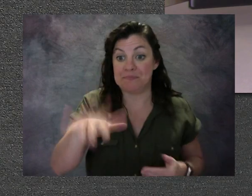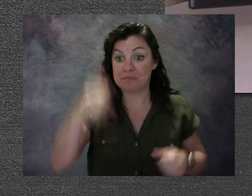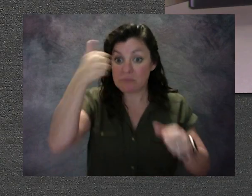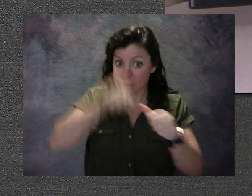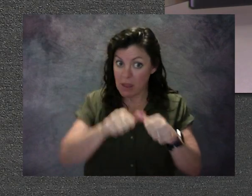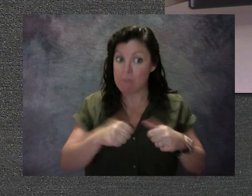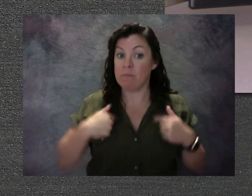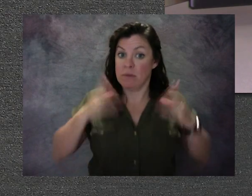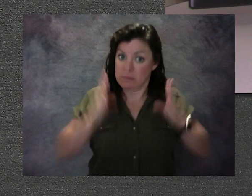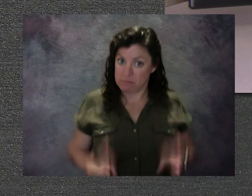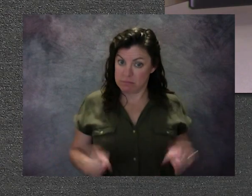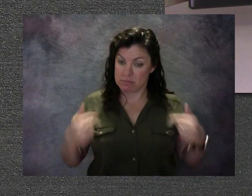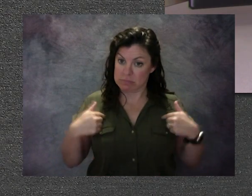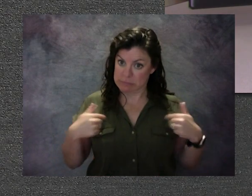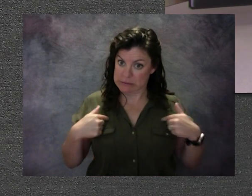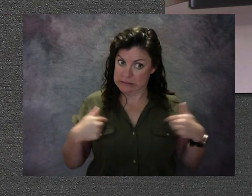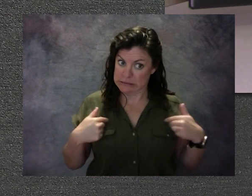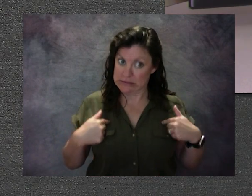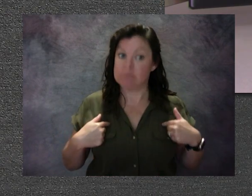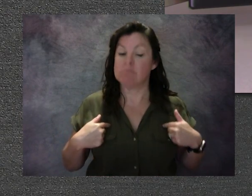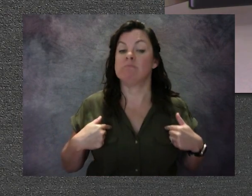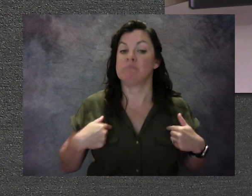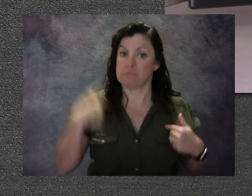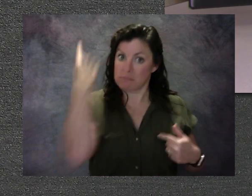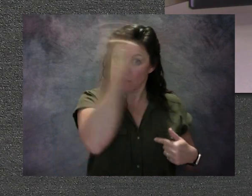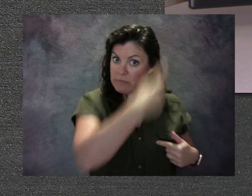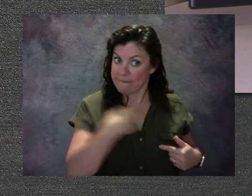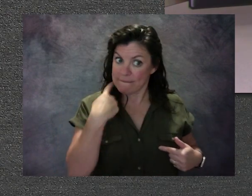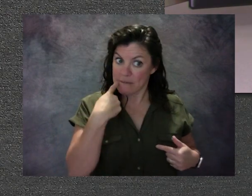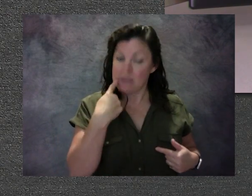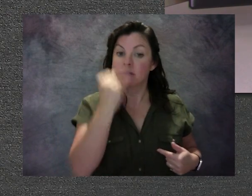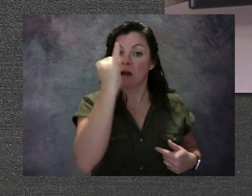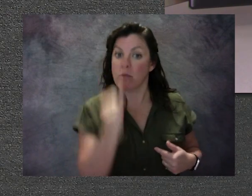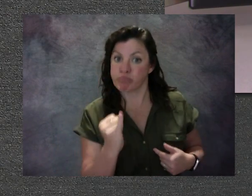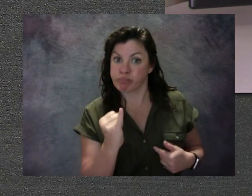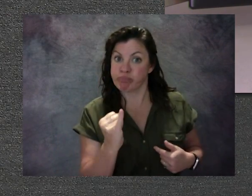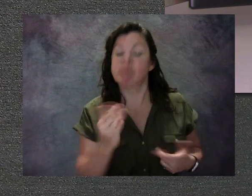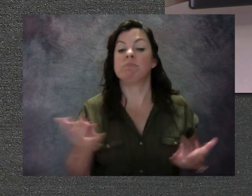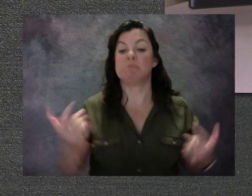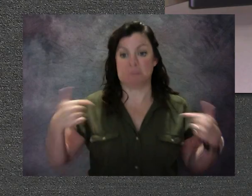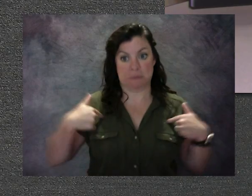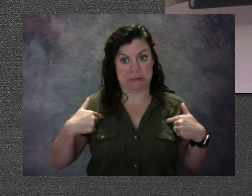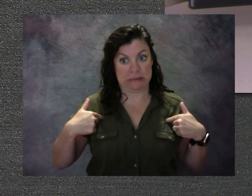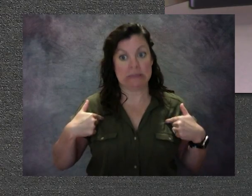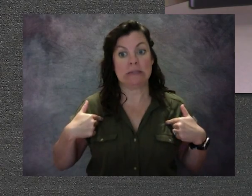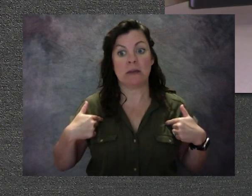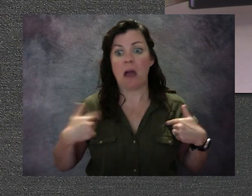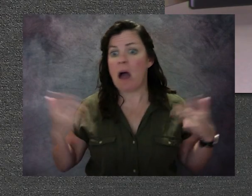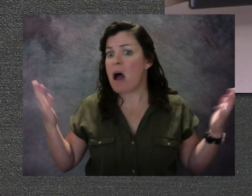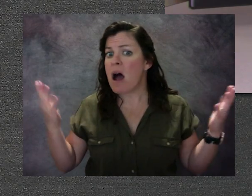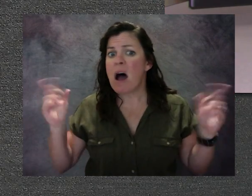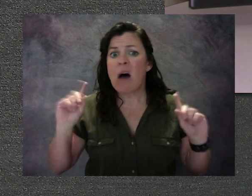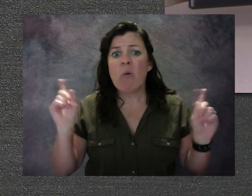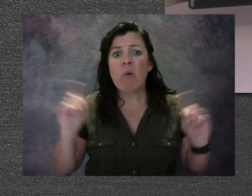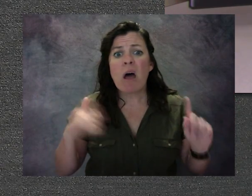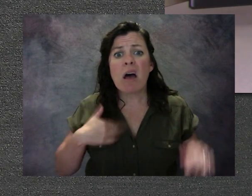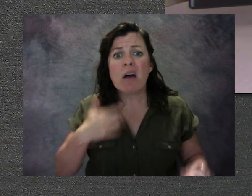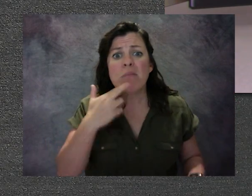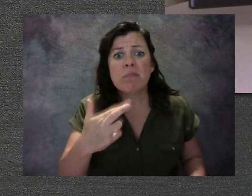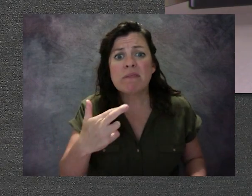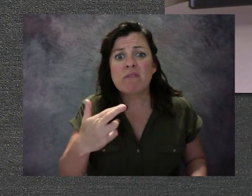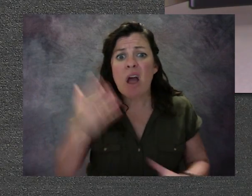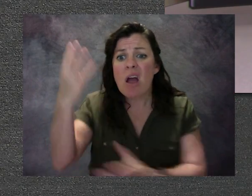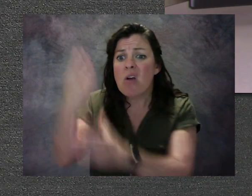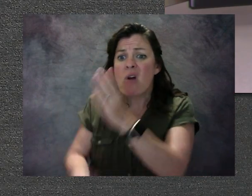remember? Here we are. We just lost our good friend, didn't we? So we decided to go look for them.